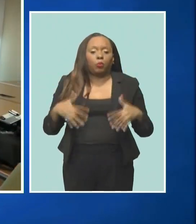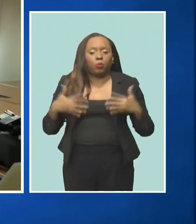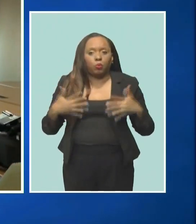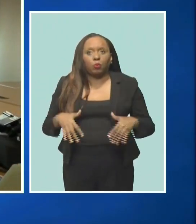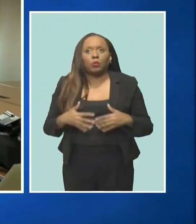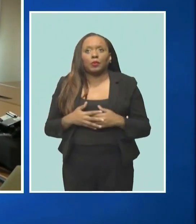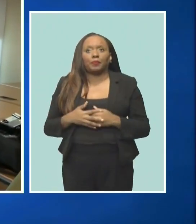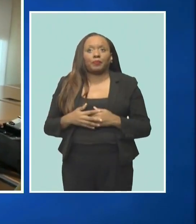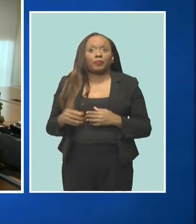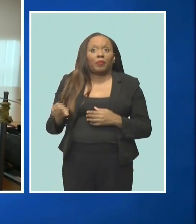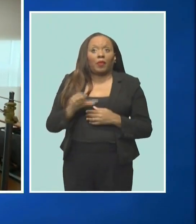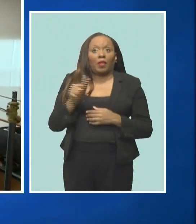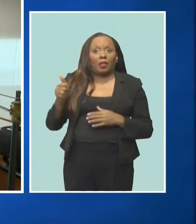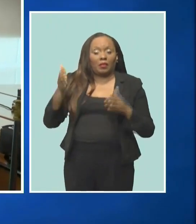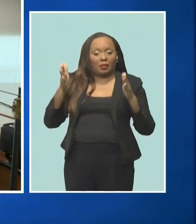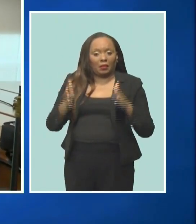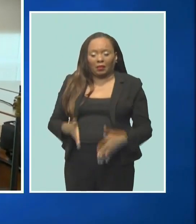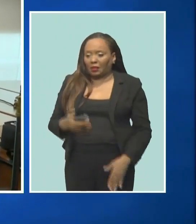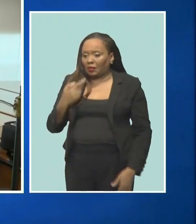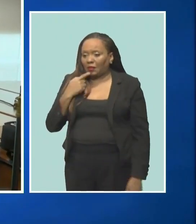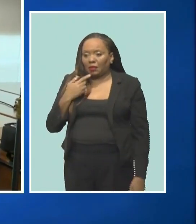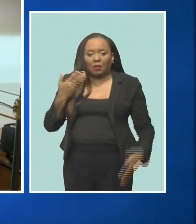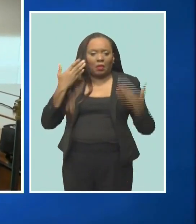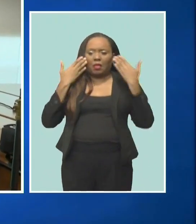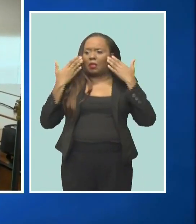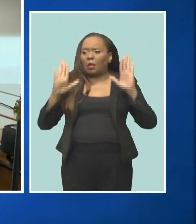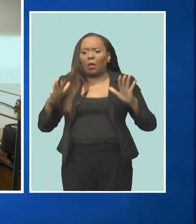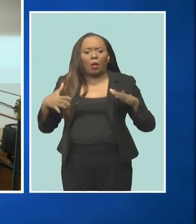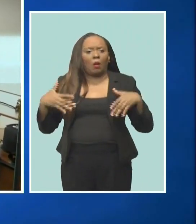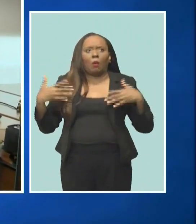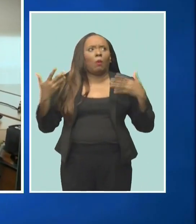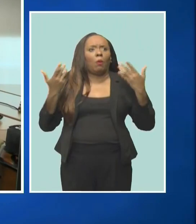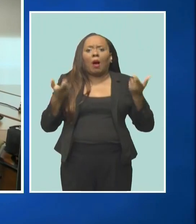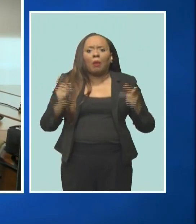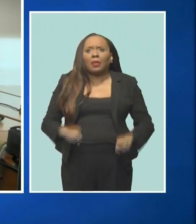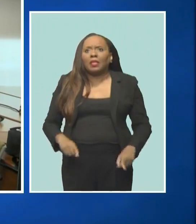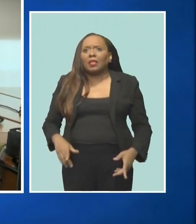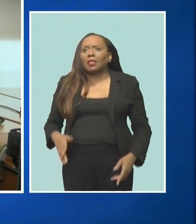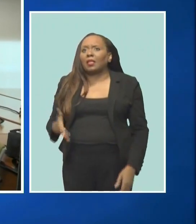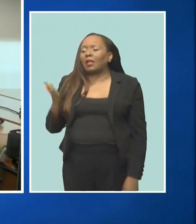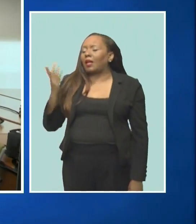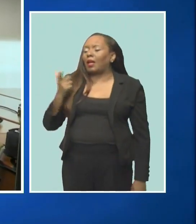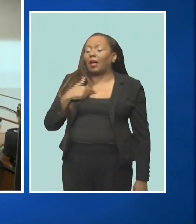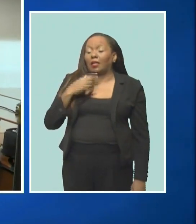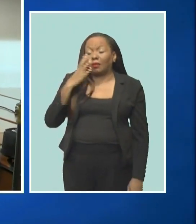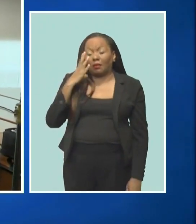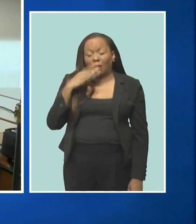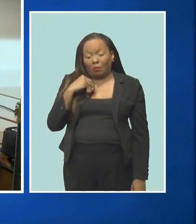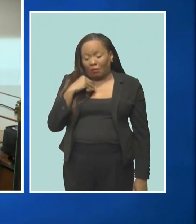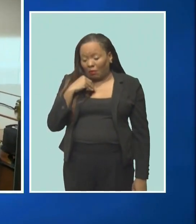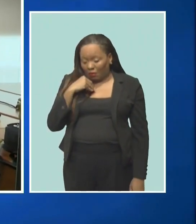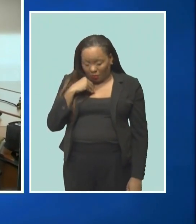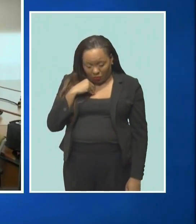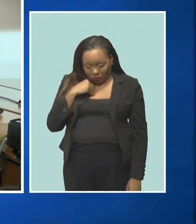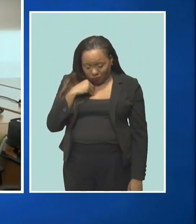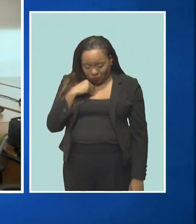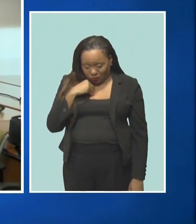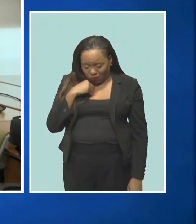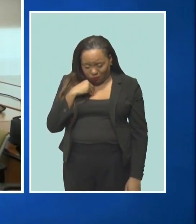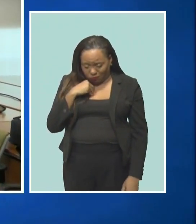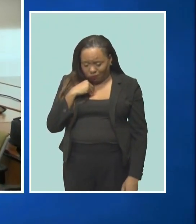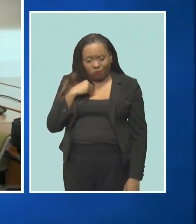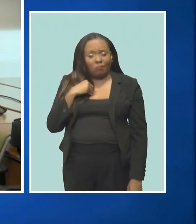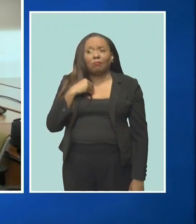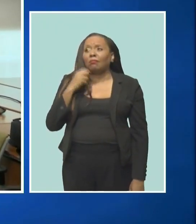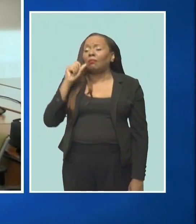Lisa Martin says she didn't have a clue what was going on. I slept so soundly, I wasn't even aware that there was lightning